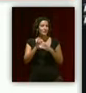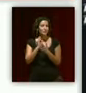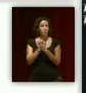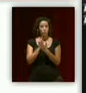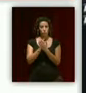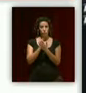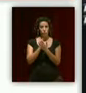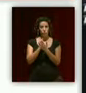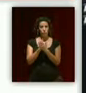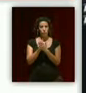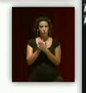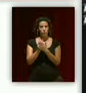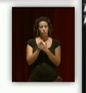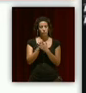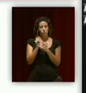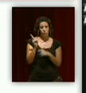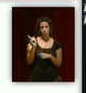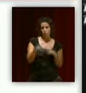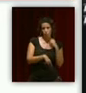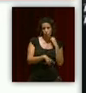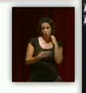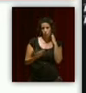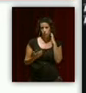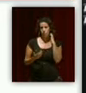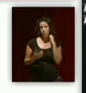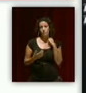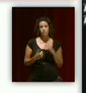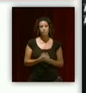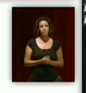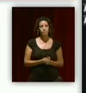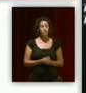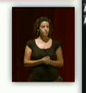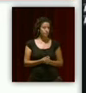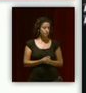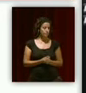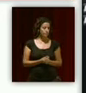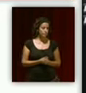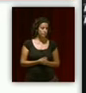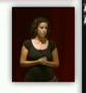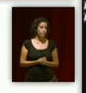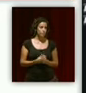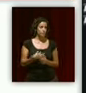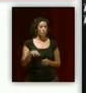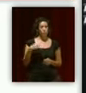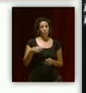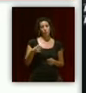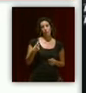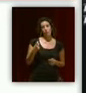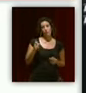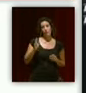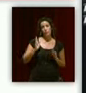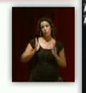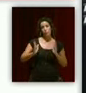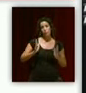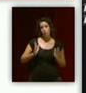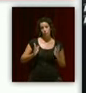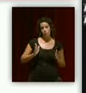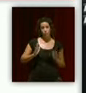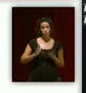it, execute it, especially the mock-up, the simulator, absolutely everything. The only thing that you